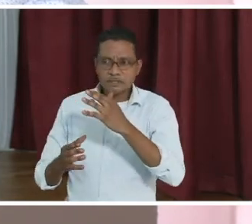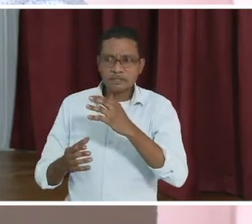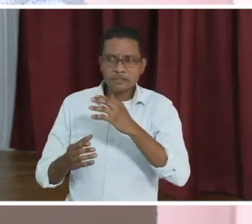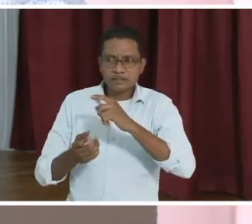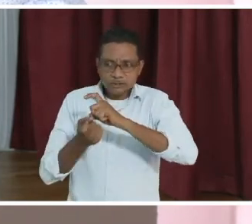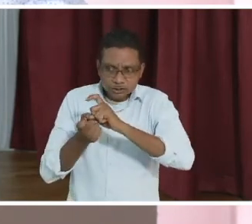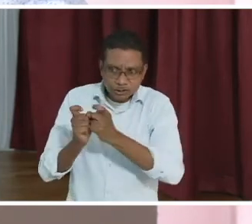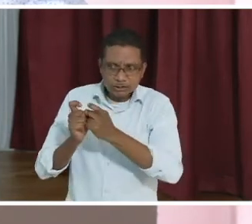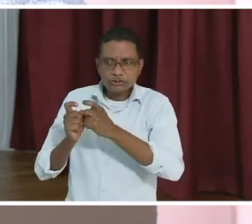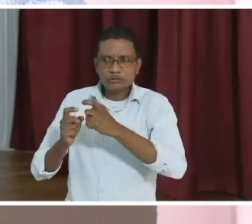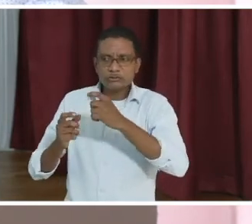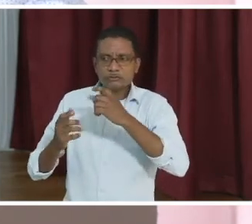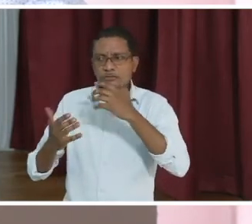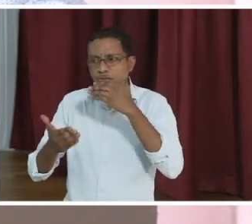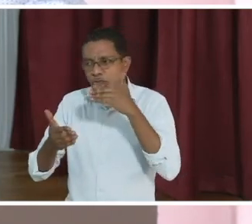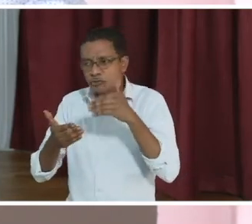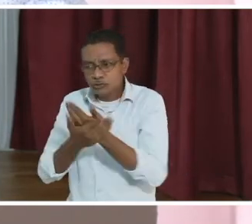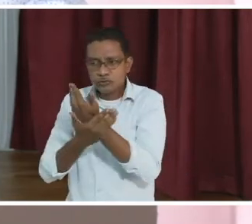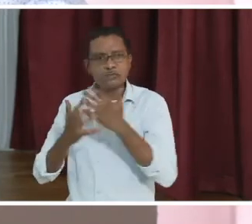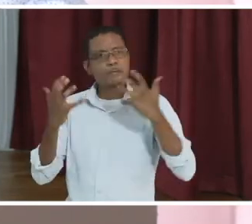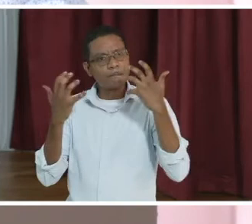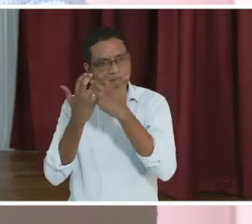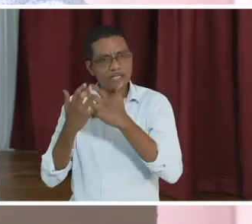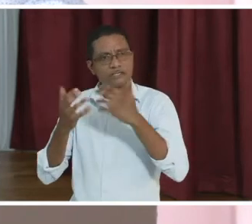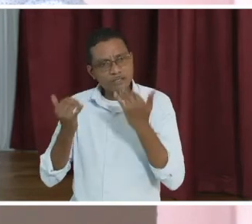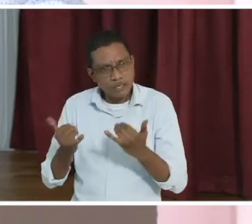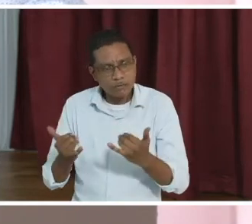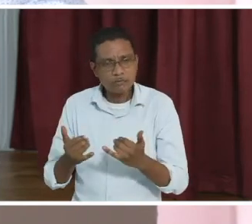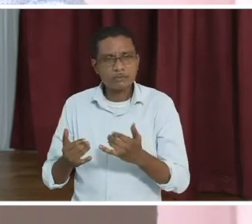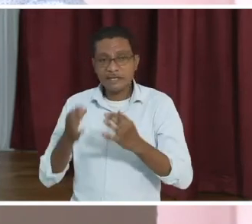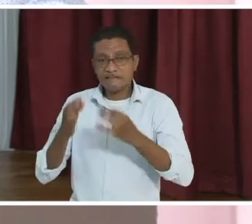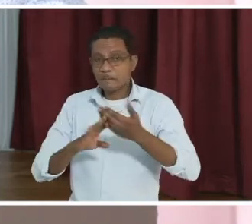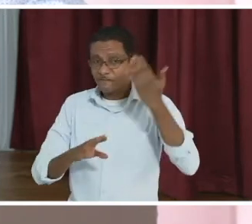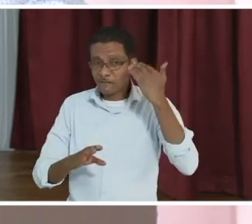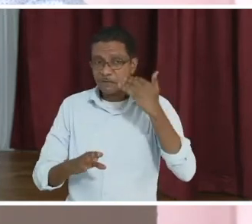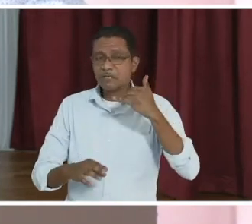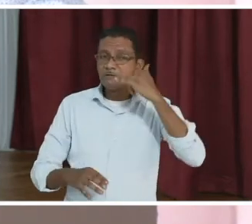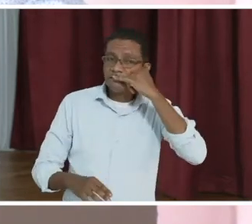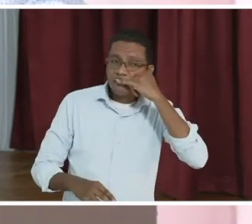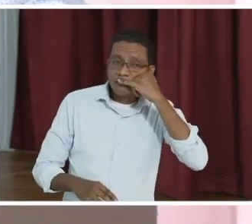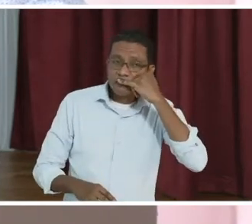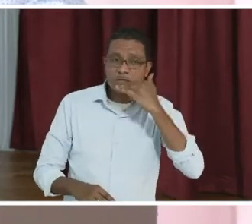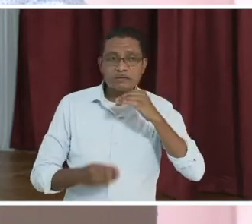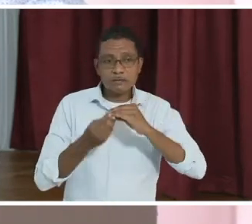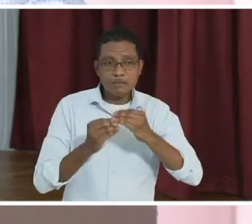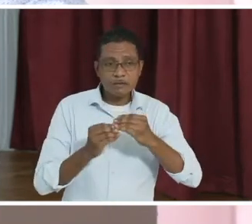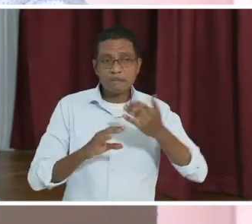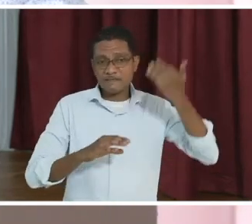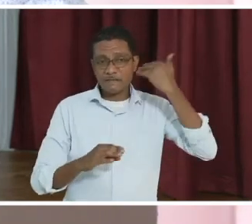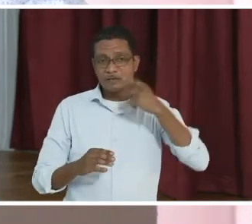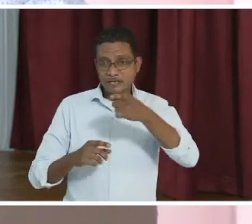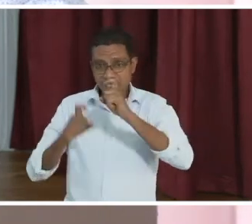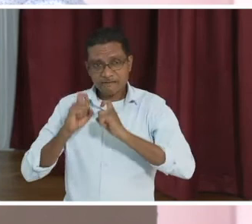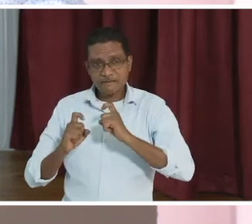once you can't get onto an agent via telephone, you can reach out to us via email if there are any questions or queries or